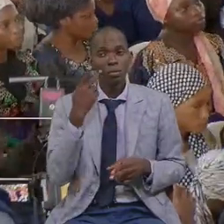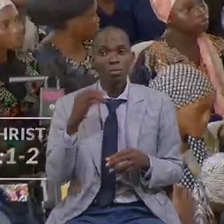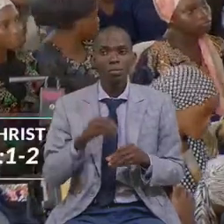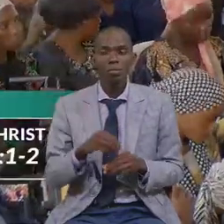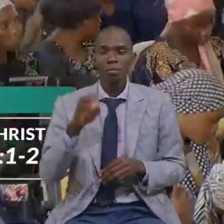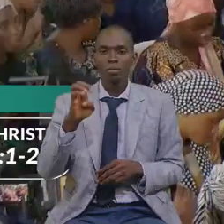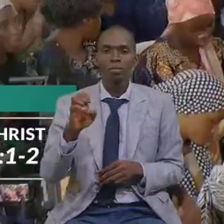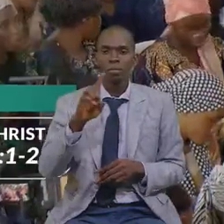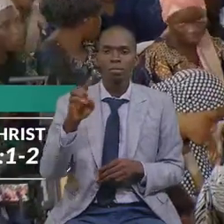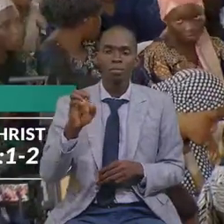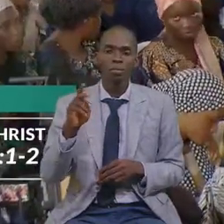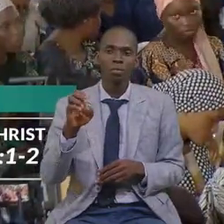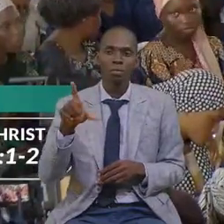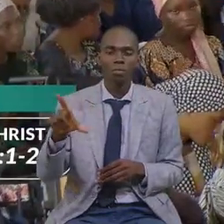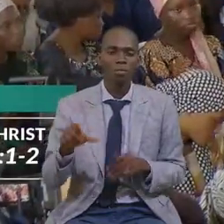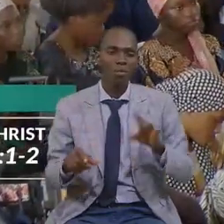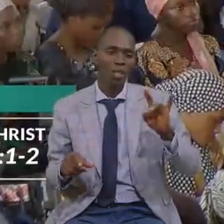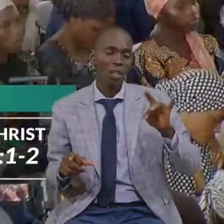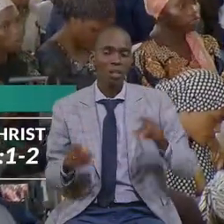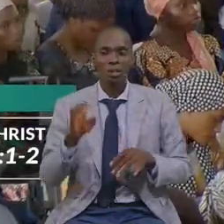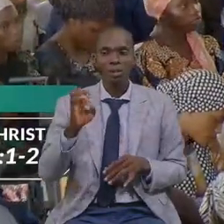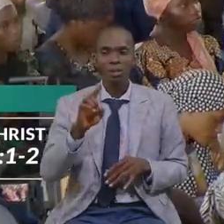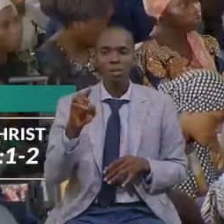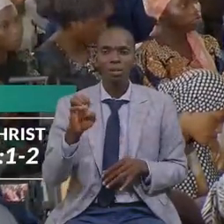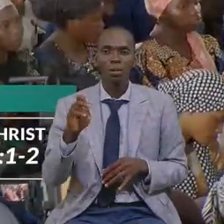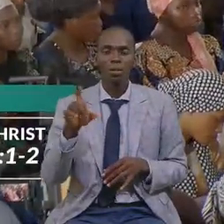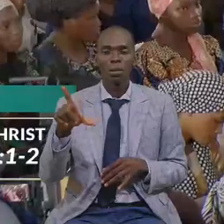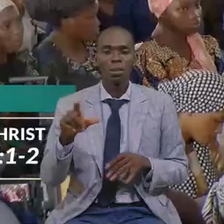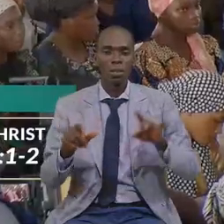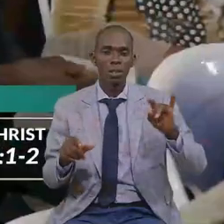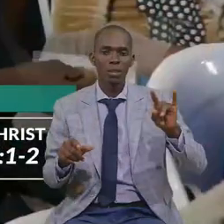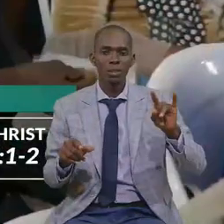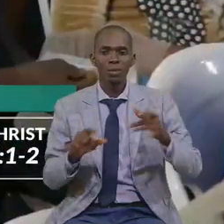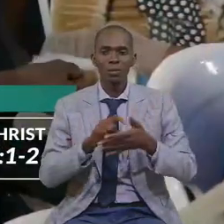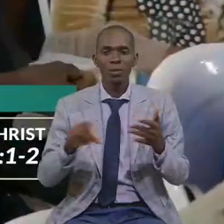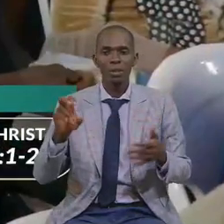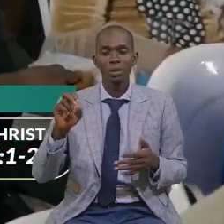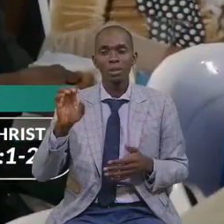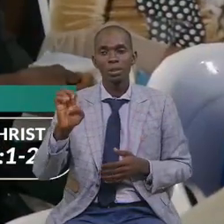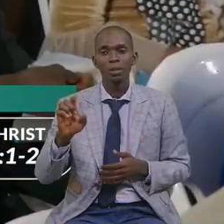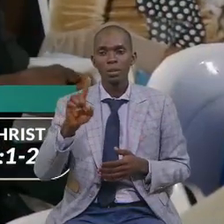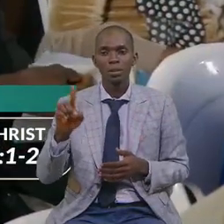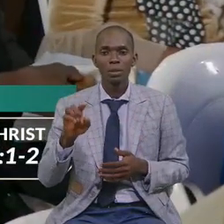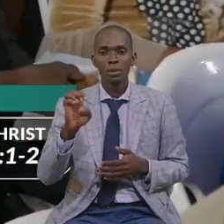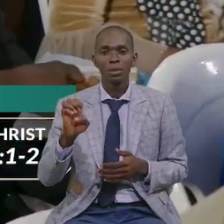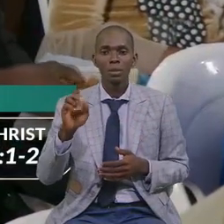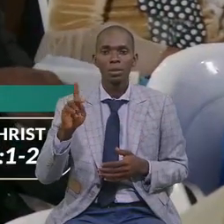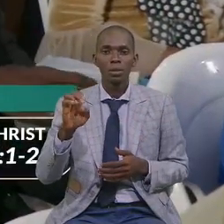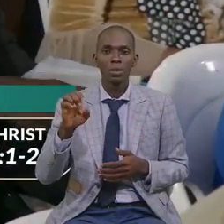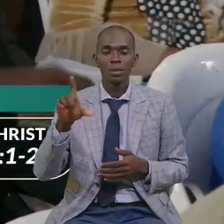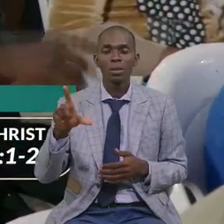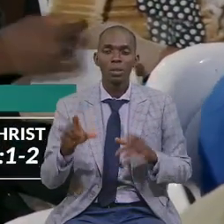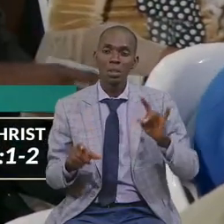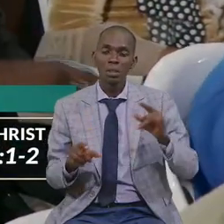chapter 18. And I'm reading from verse 30. Ezekiel chapter 18. Reading from